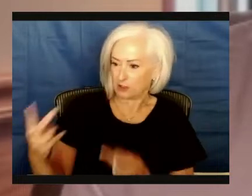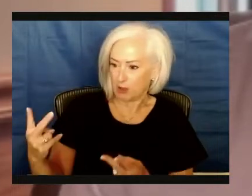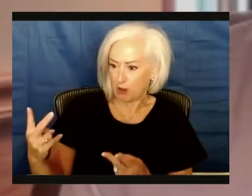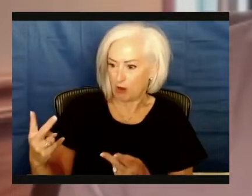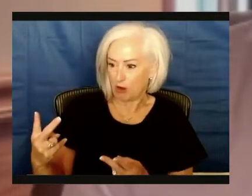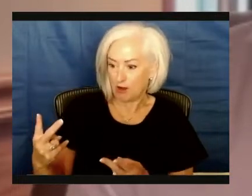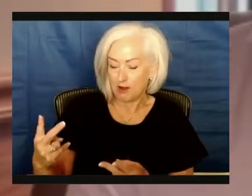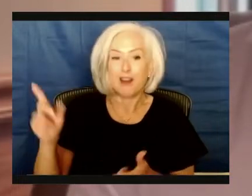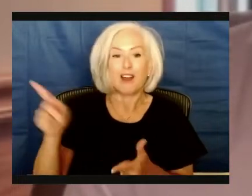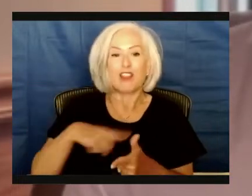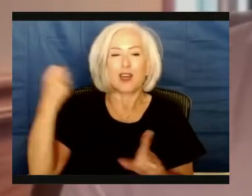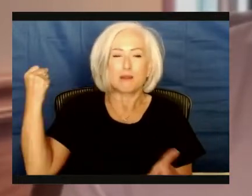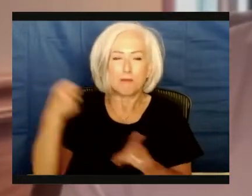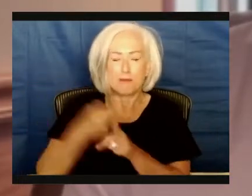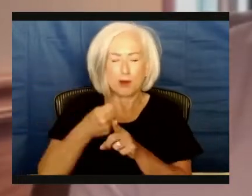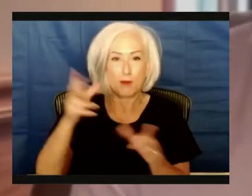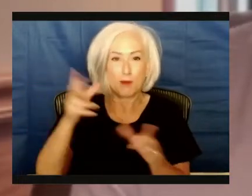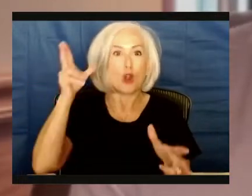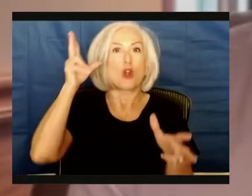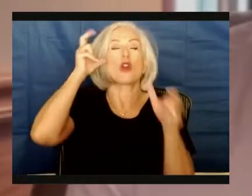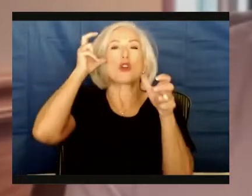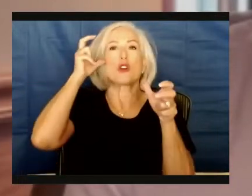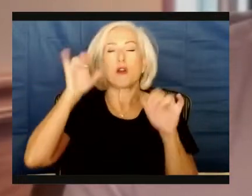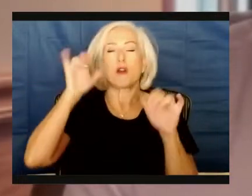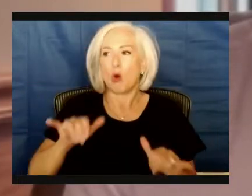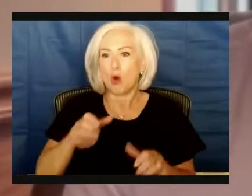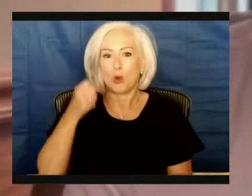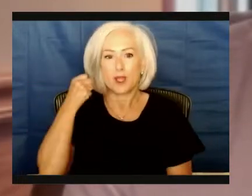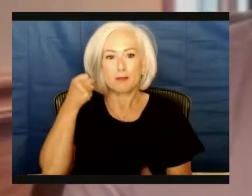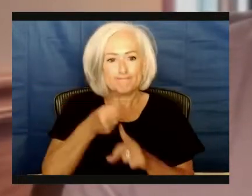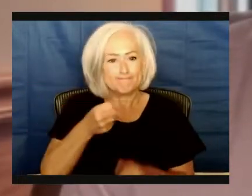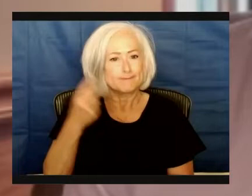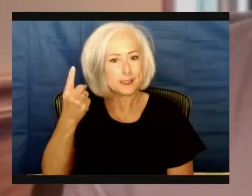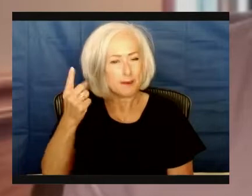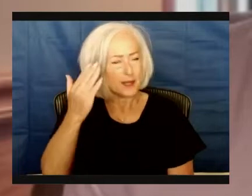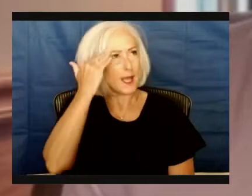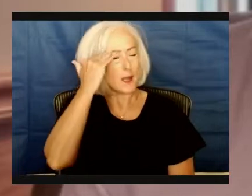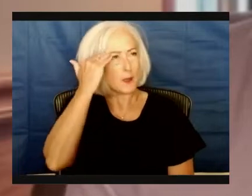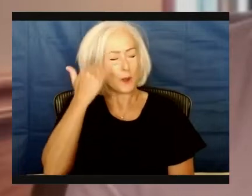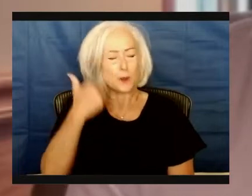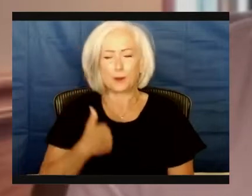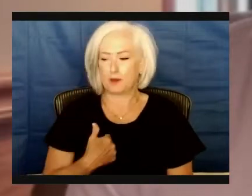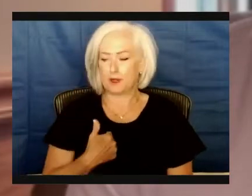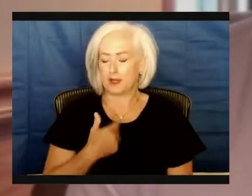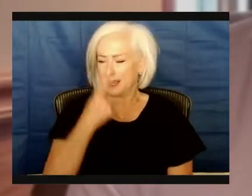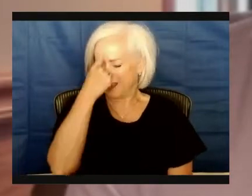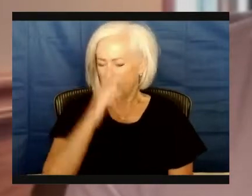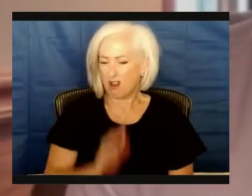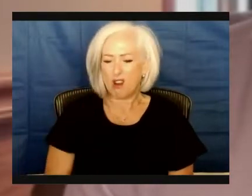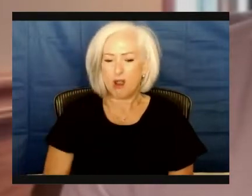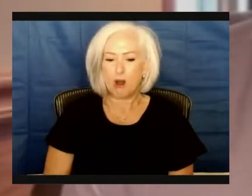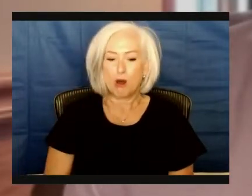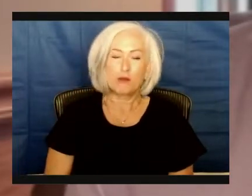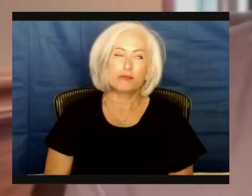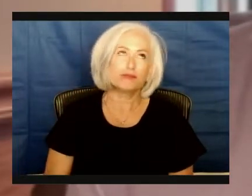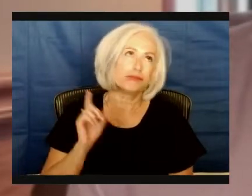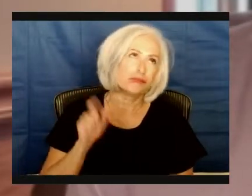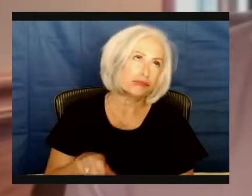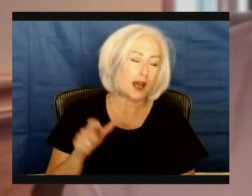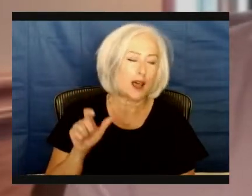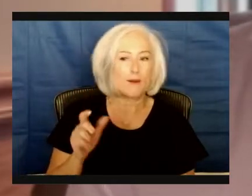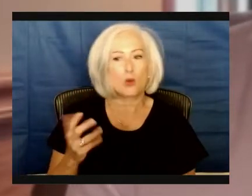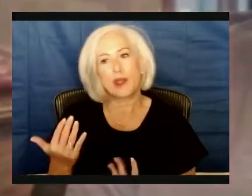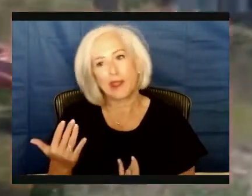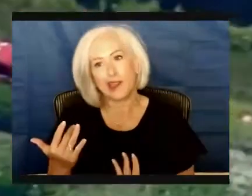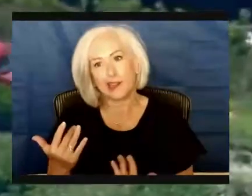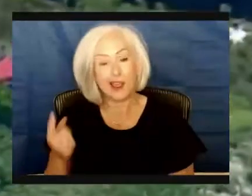first bang, and I was like, "Oh, we've definitely hit something." But I honestly thought at first it was just be a large delay. I've heard of trains hitting cars before,